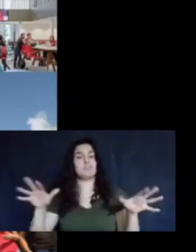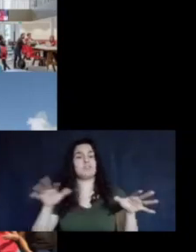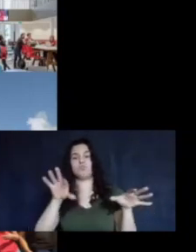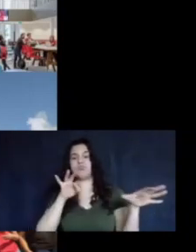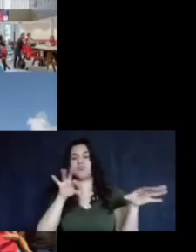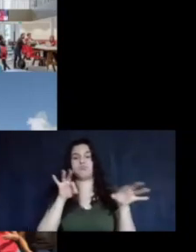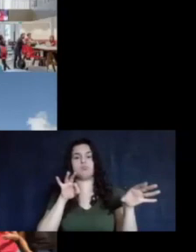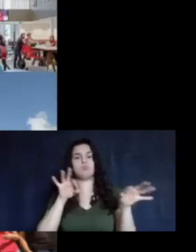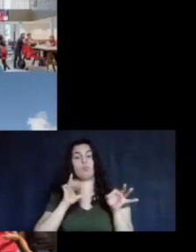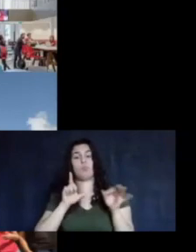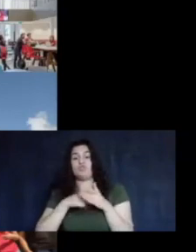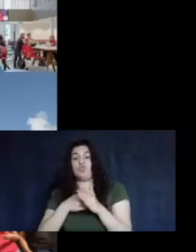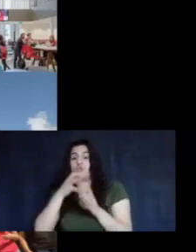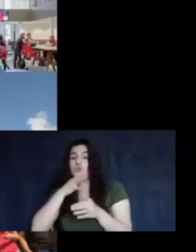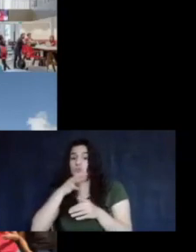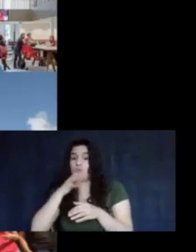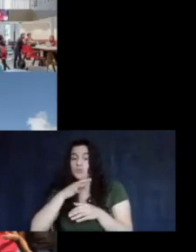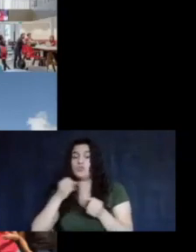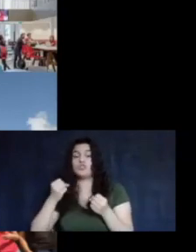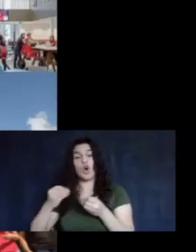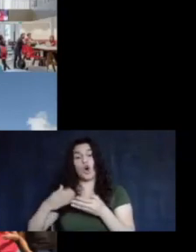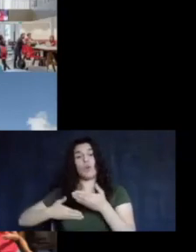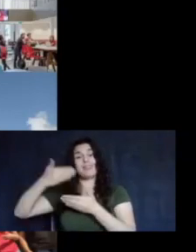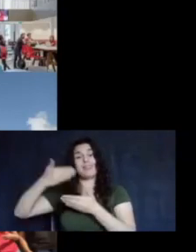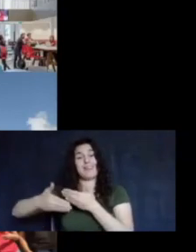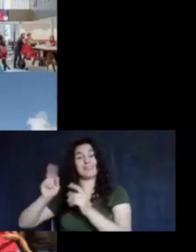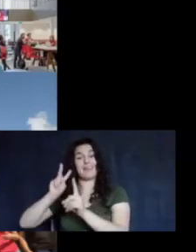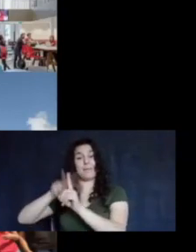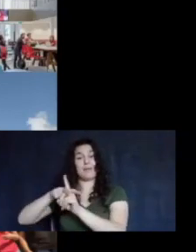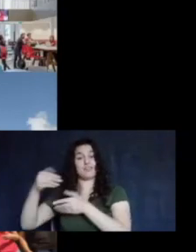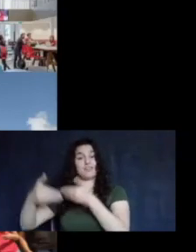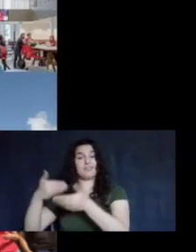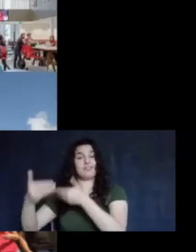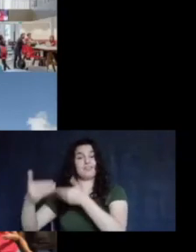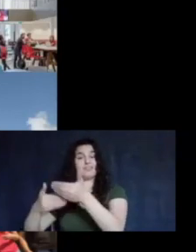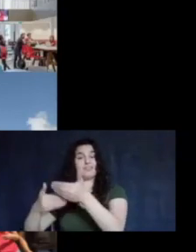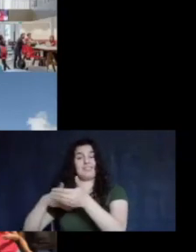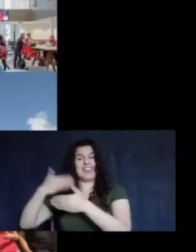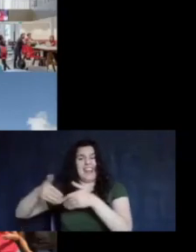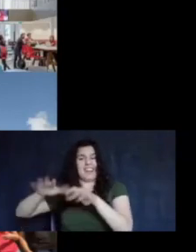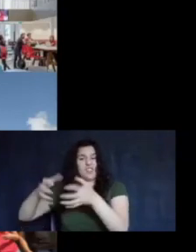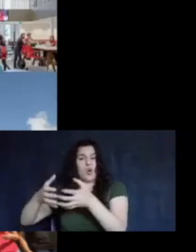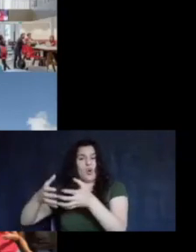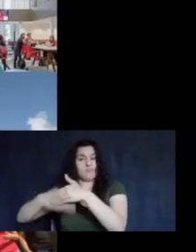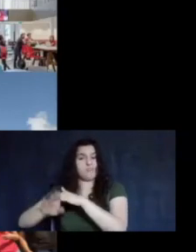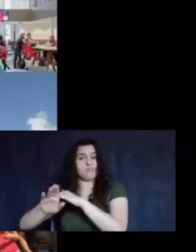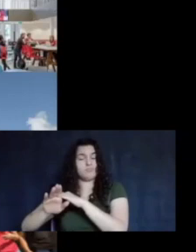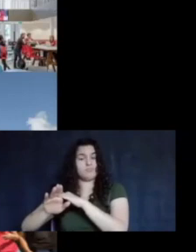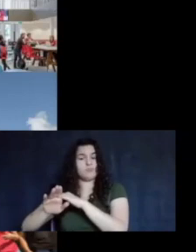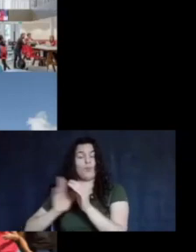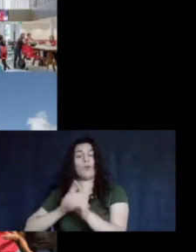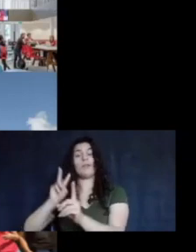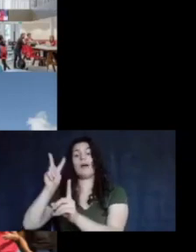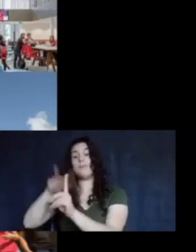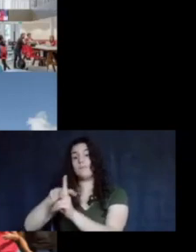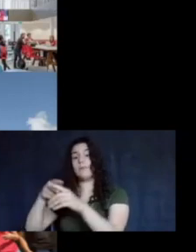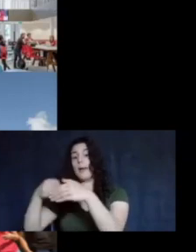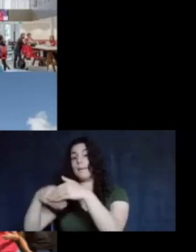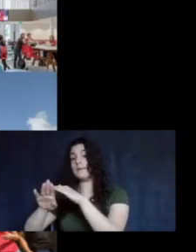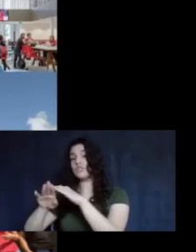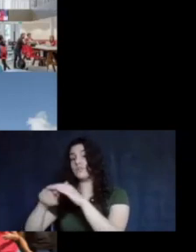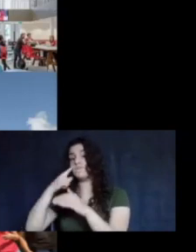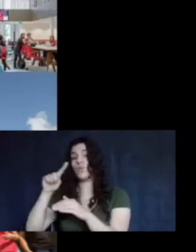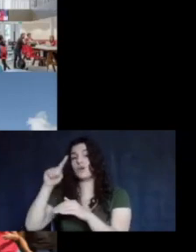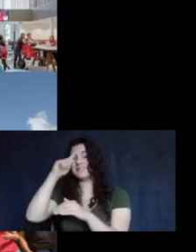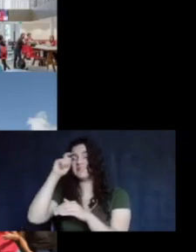to be starting soon. So the next application process, or the next cohort, would be going through the admission process for summer